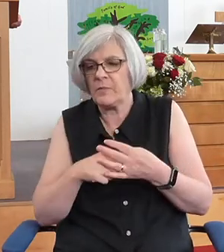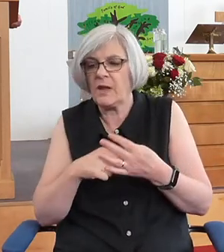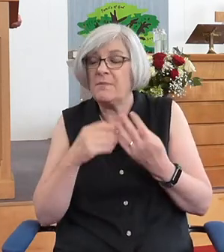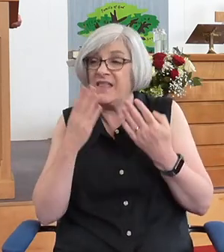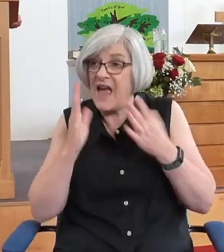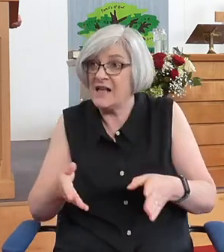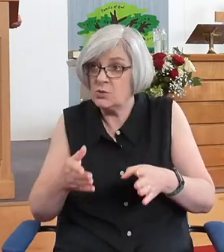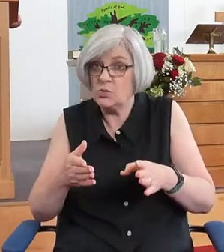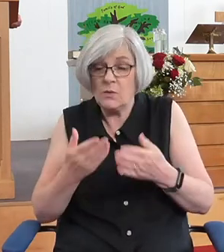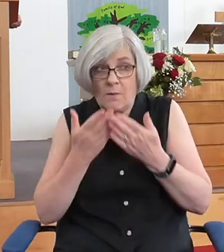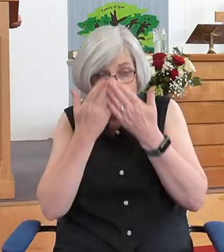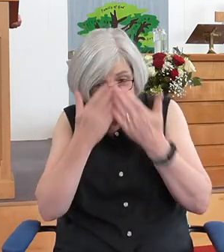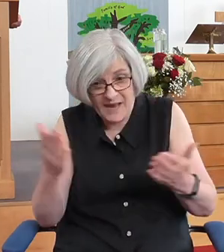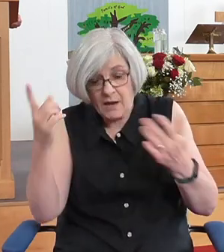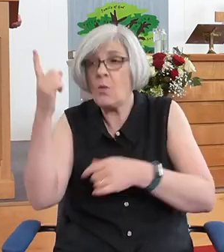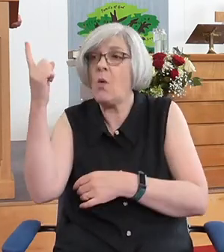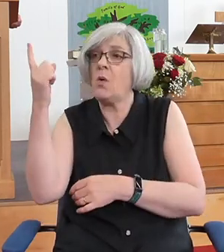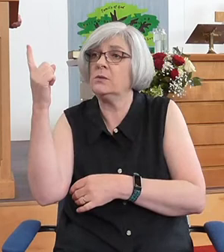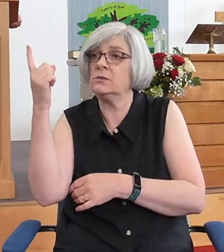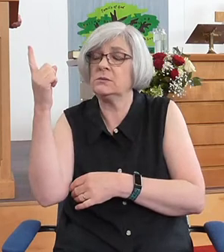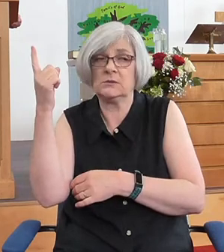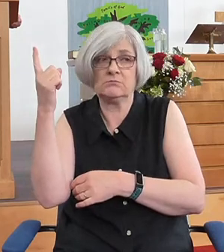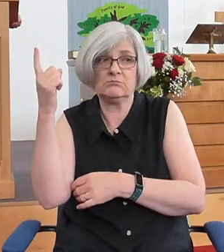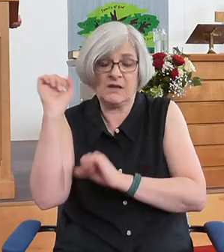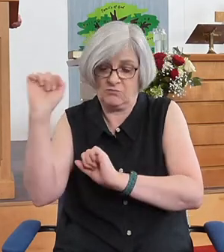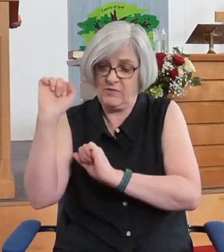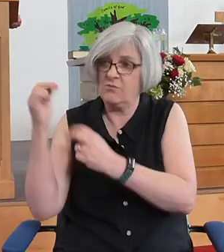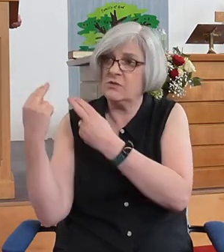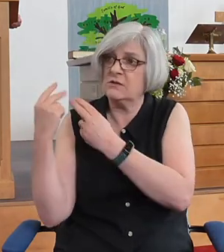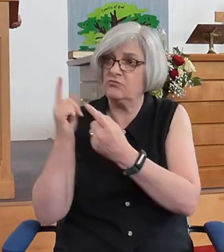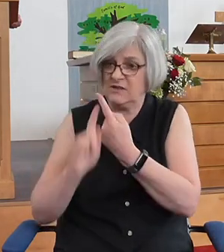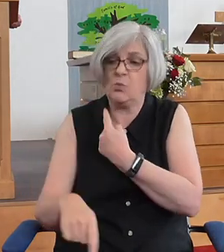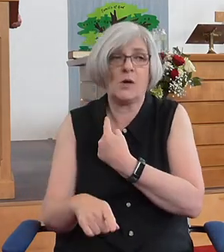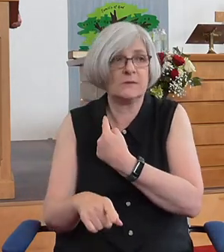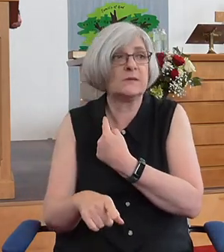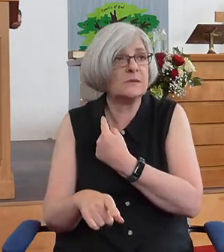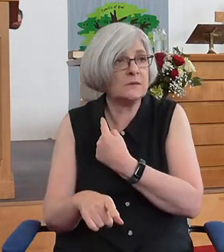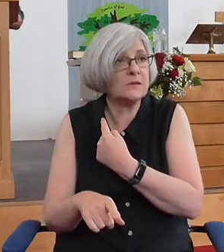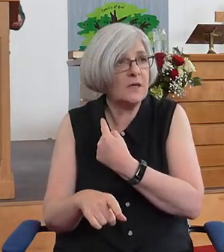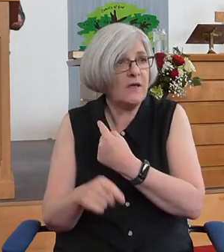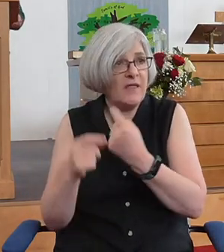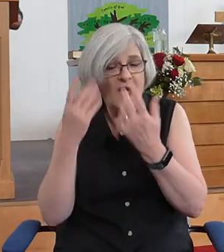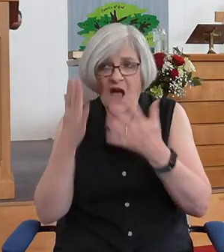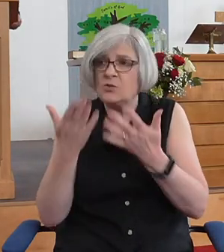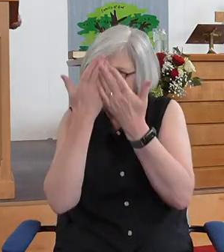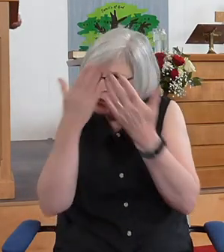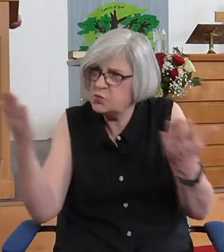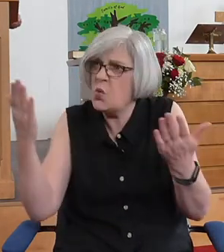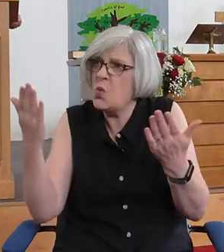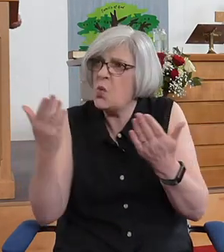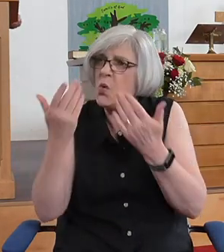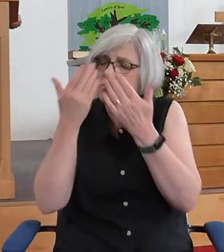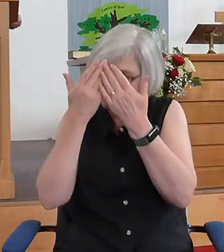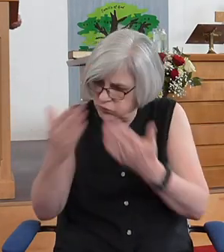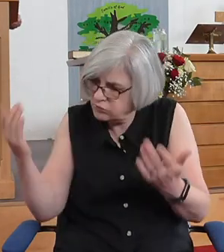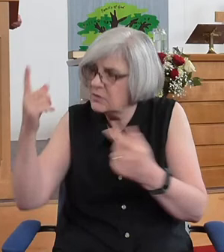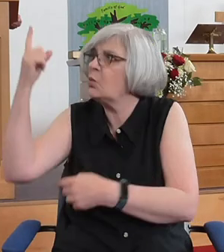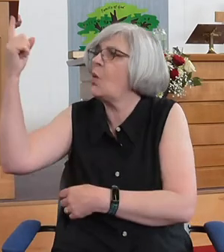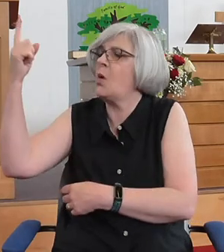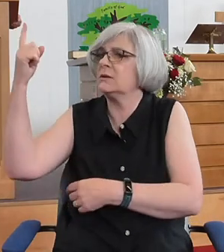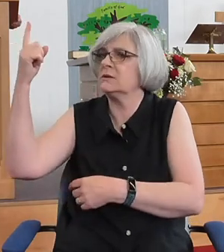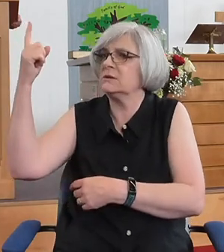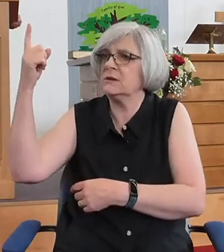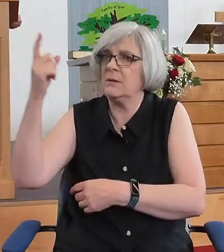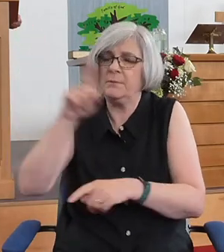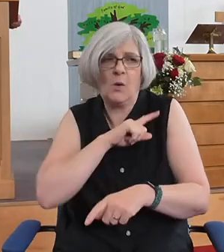had to obey him. That was their response. They had to demonstrate their obedience to God as his chosen